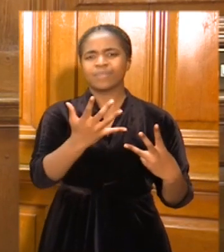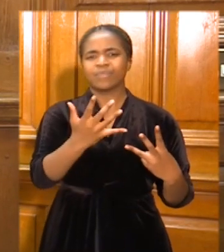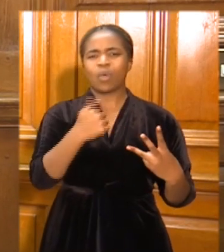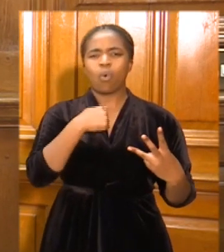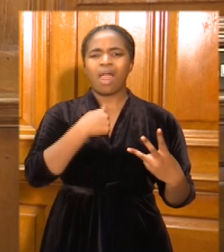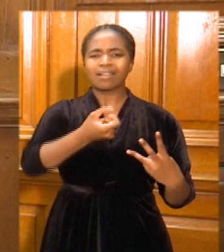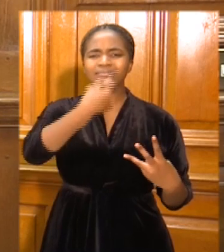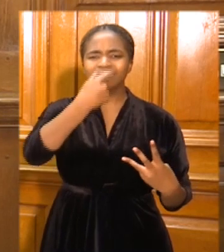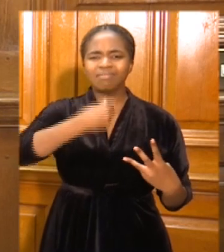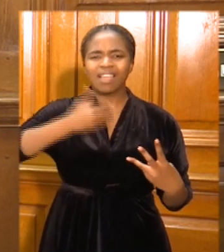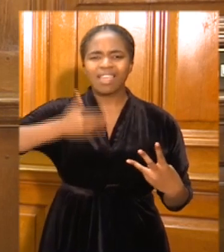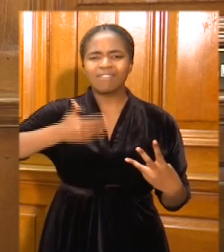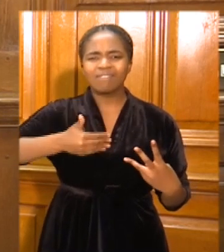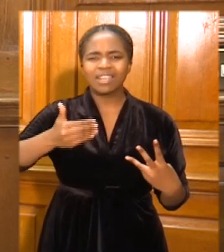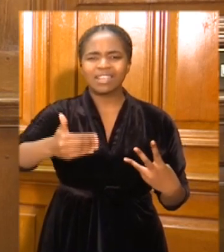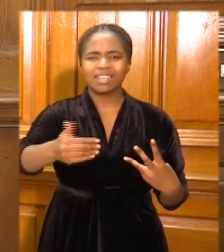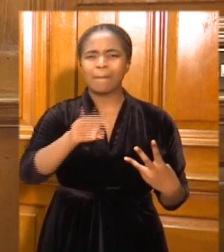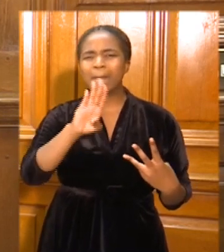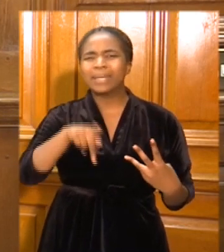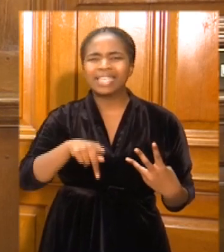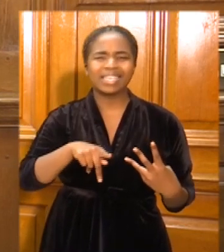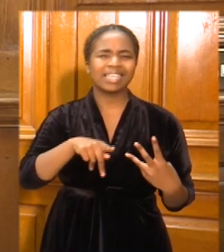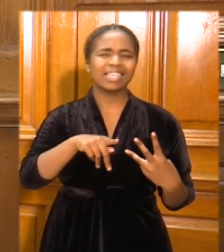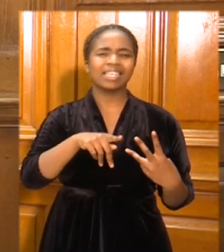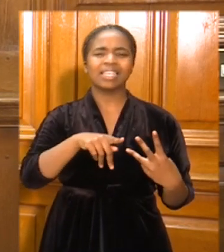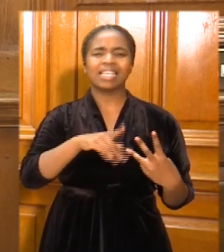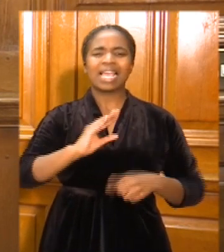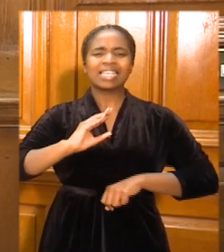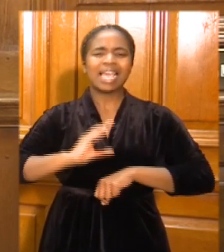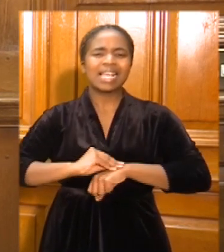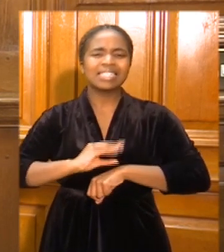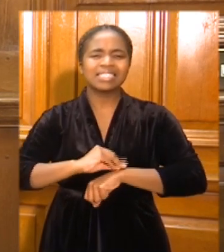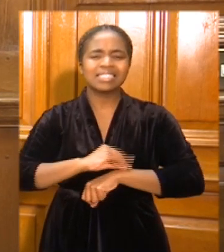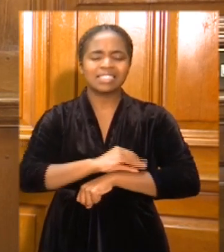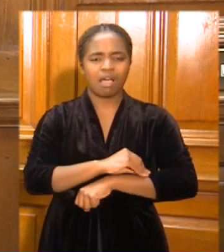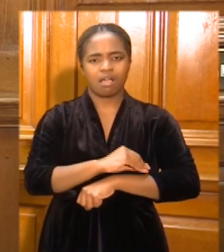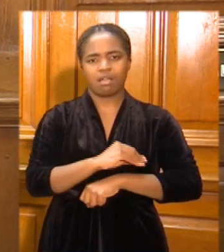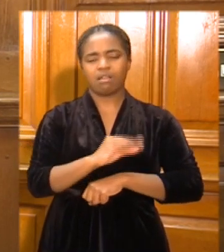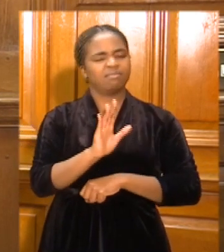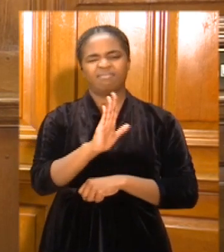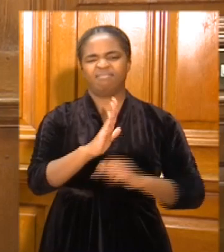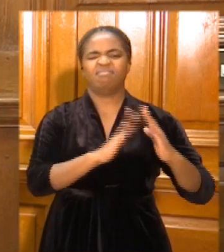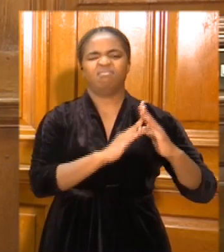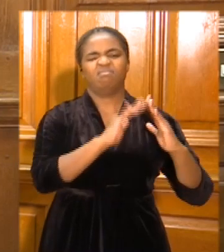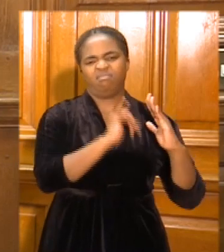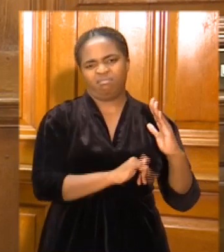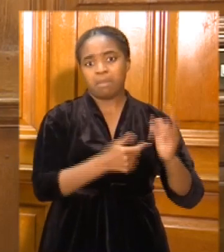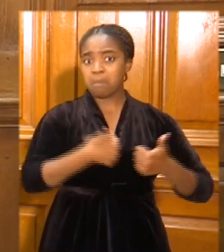chronic respiratory disease, and cancer should ideally stay at home.